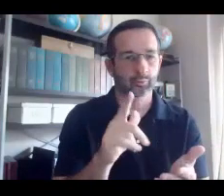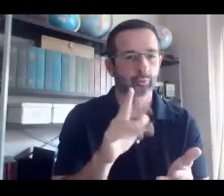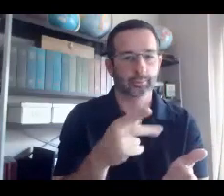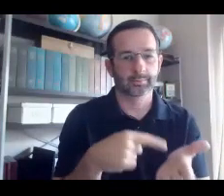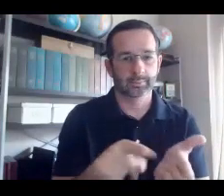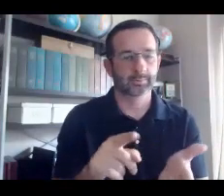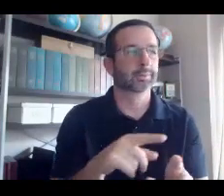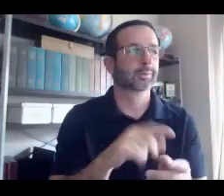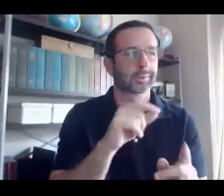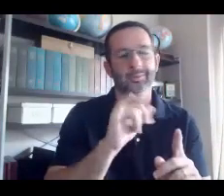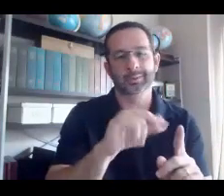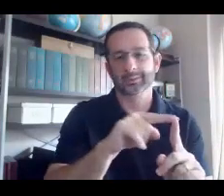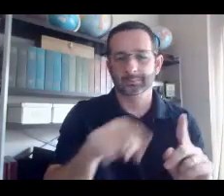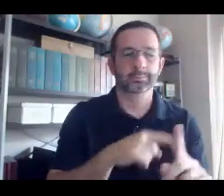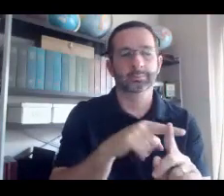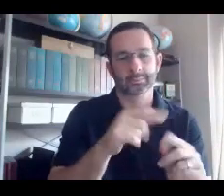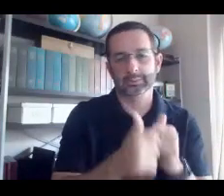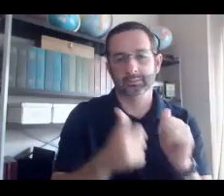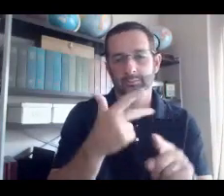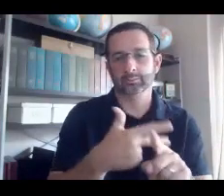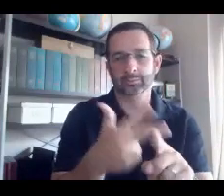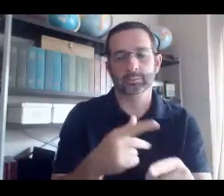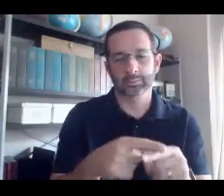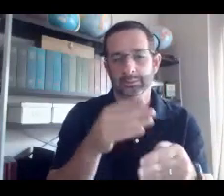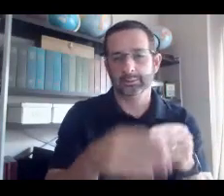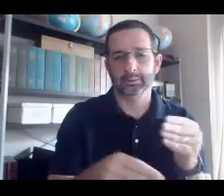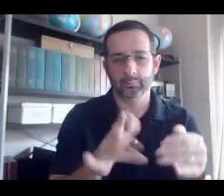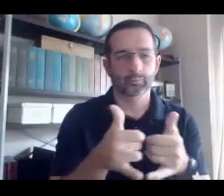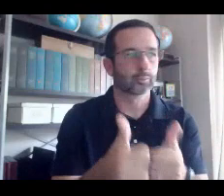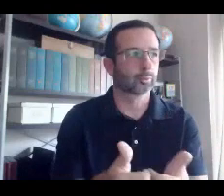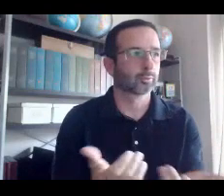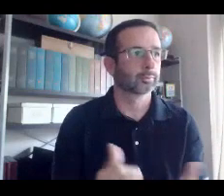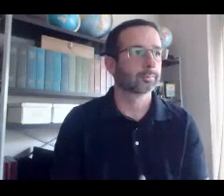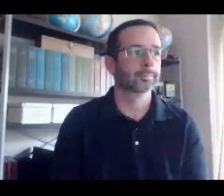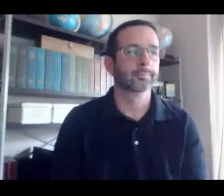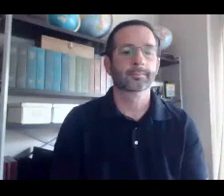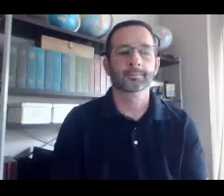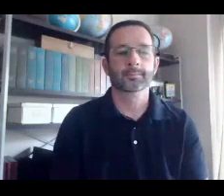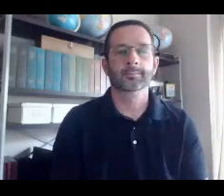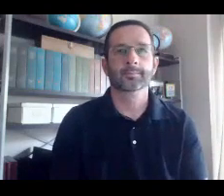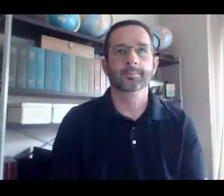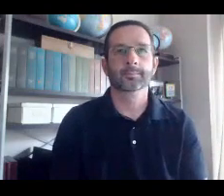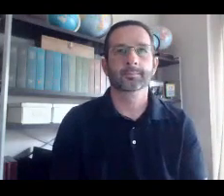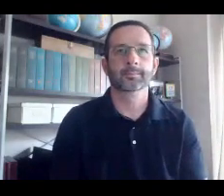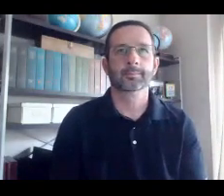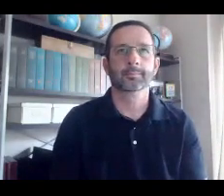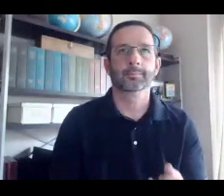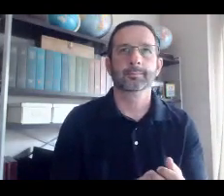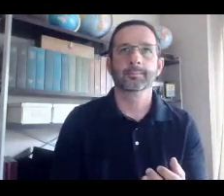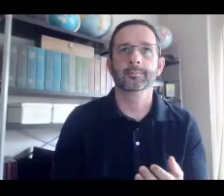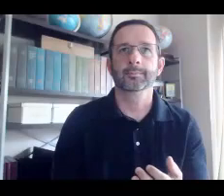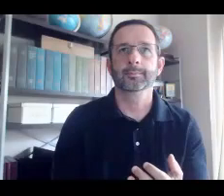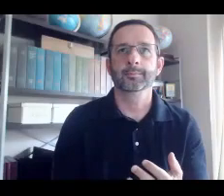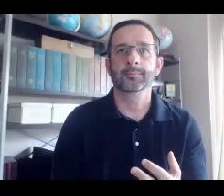released, you are then required to verify your LRP payment, and then the cycle continues until the end of your